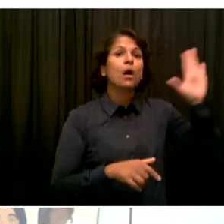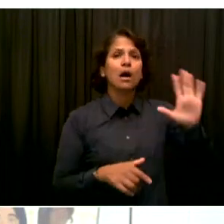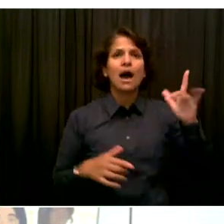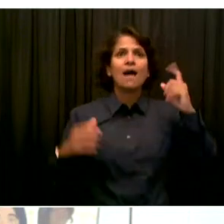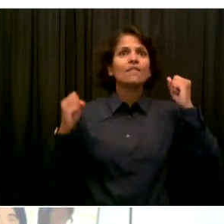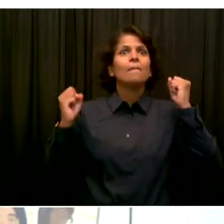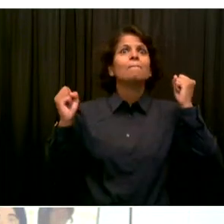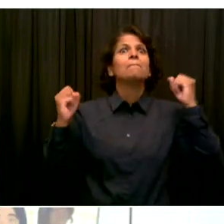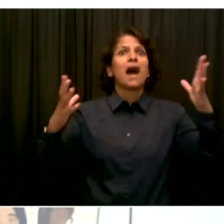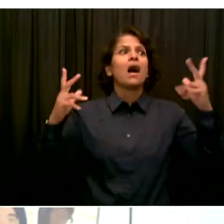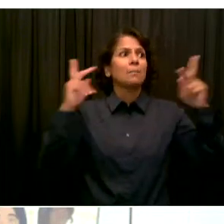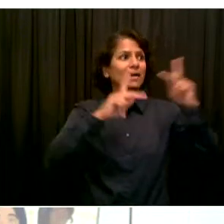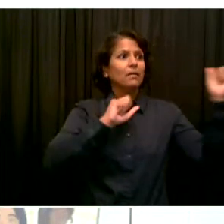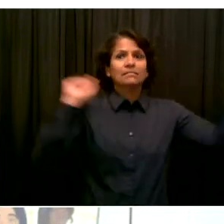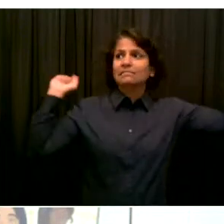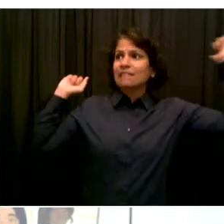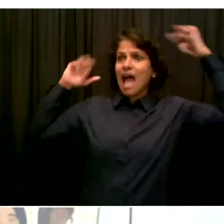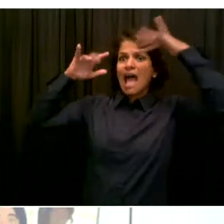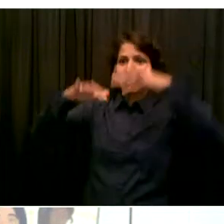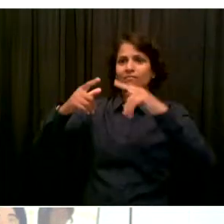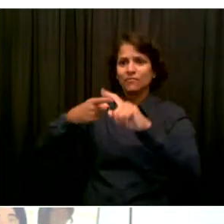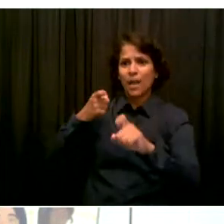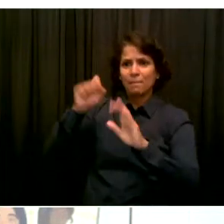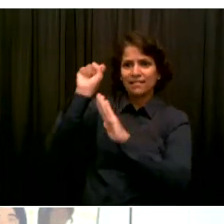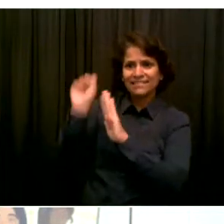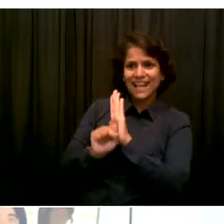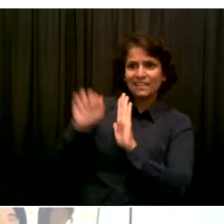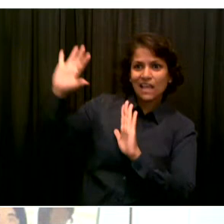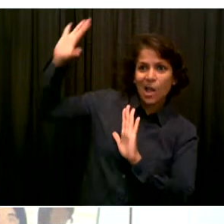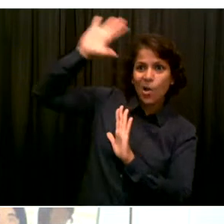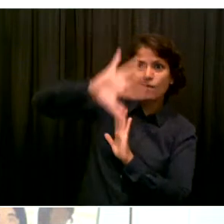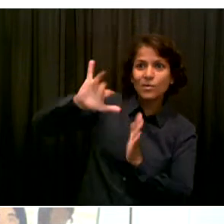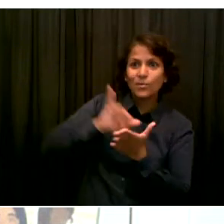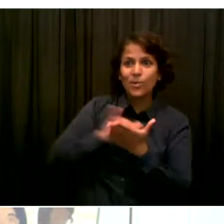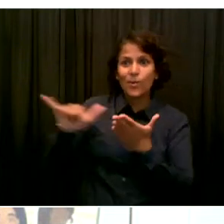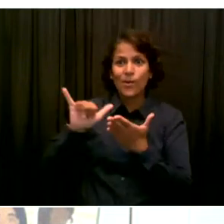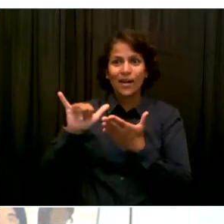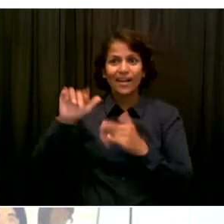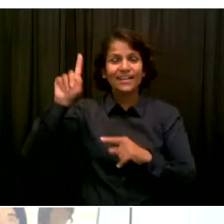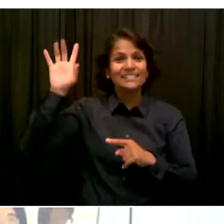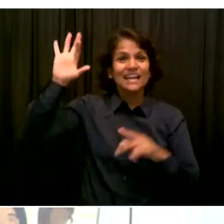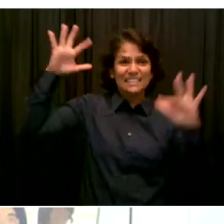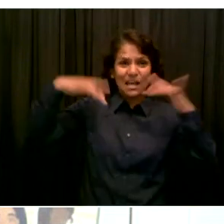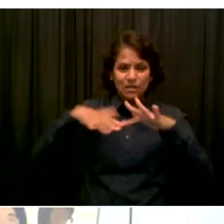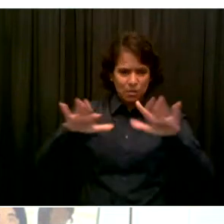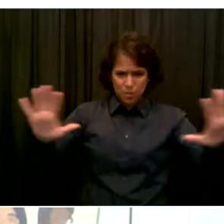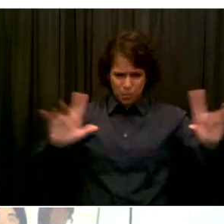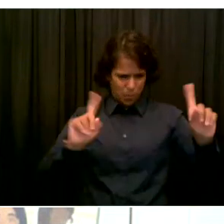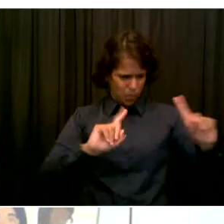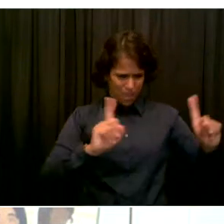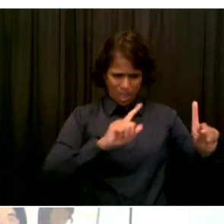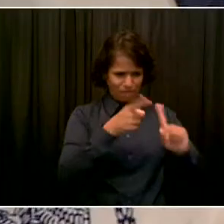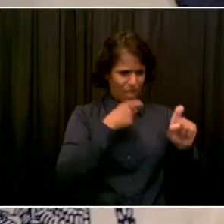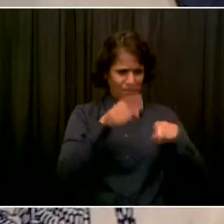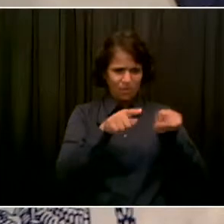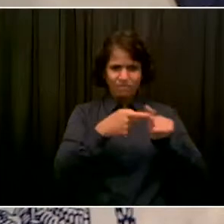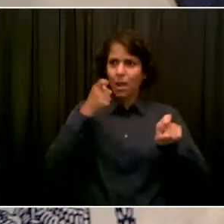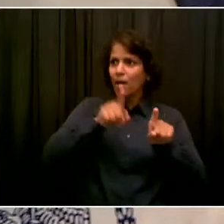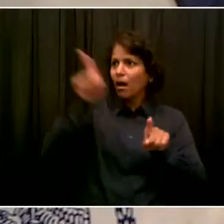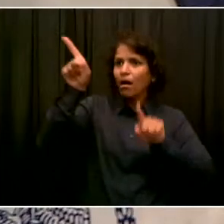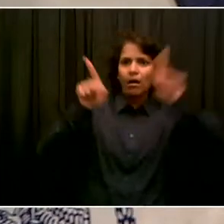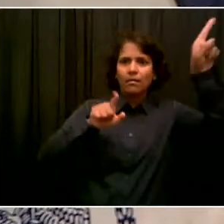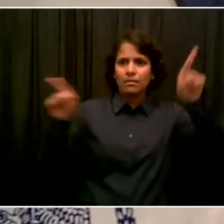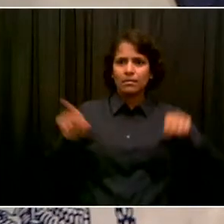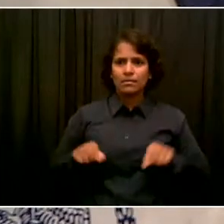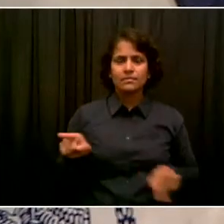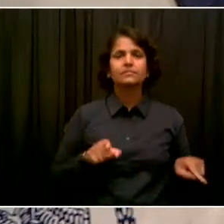us develop the full picture of what has happened related to this particular cluster of cases. Thank you. Thank you. Dr. Katz, anything you want to